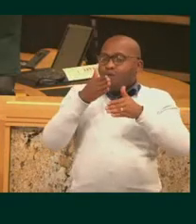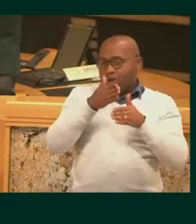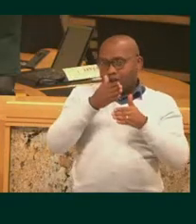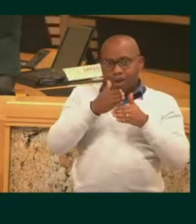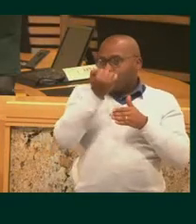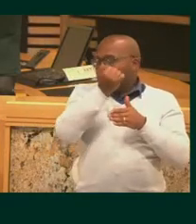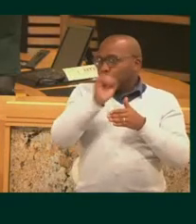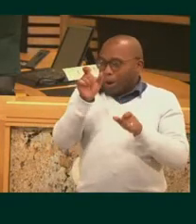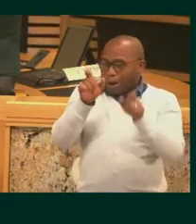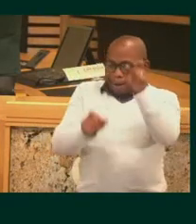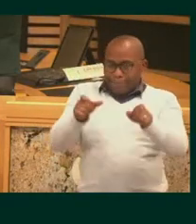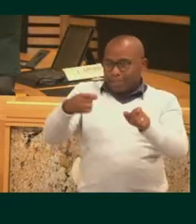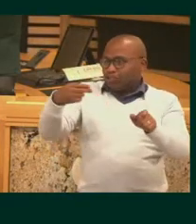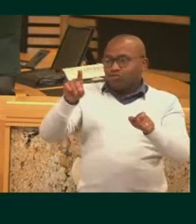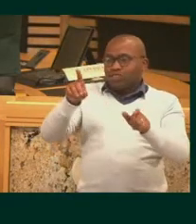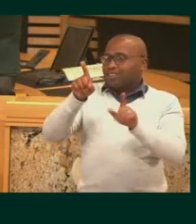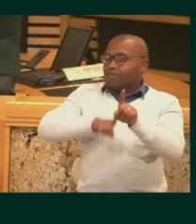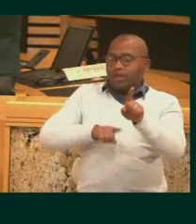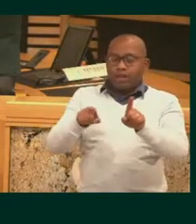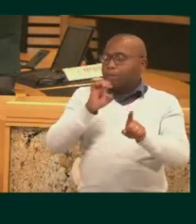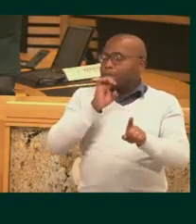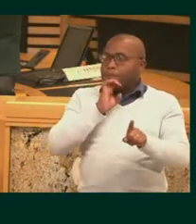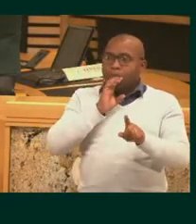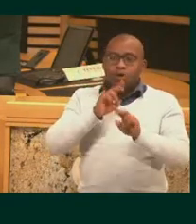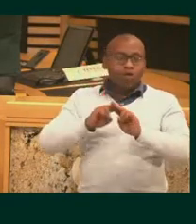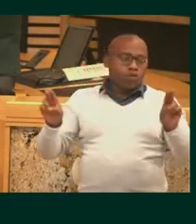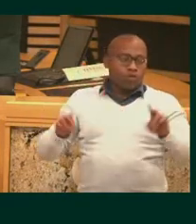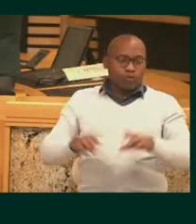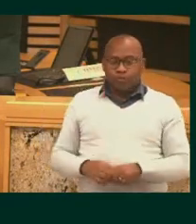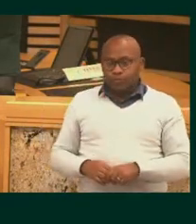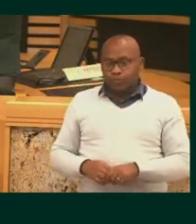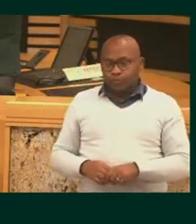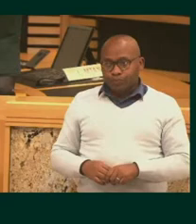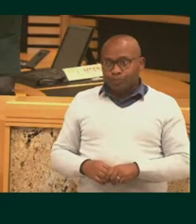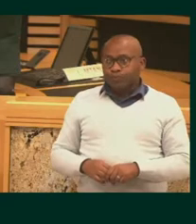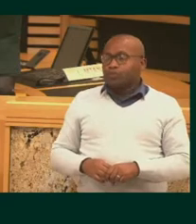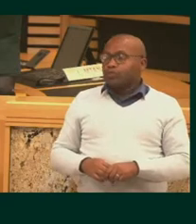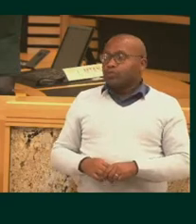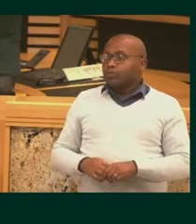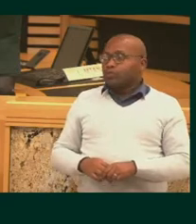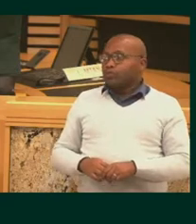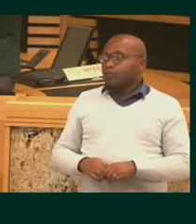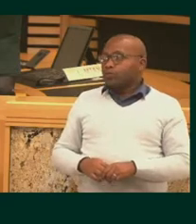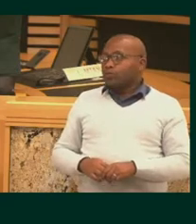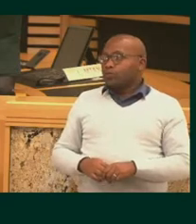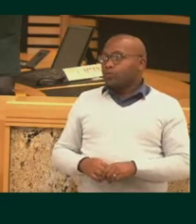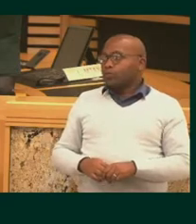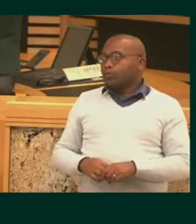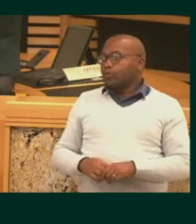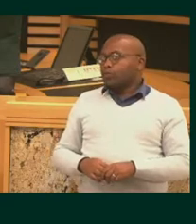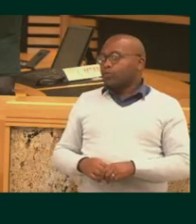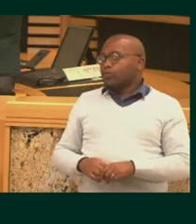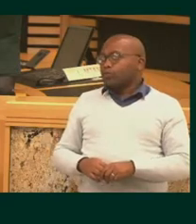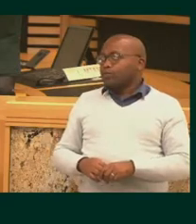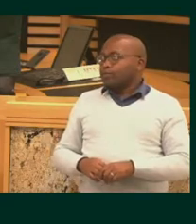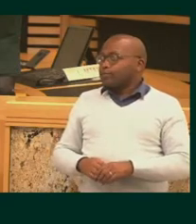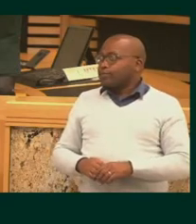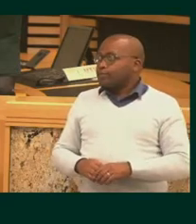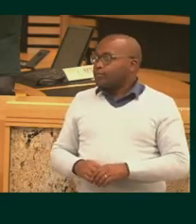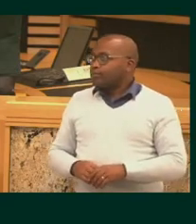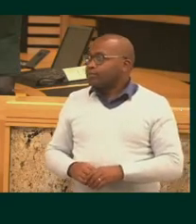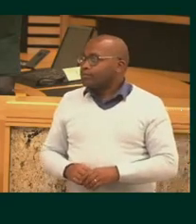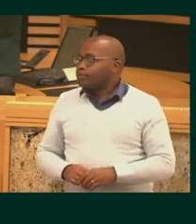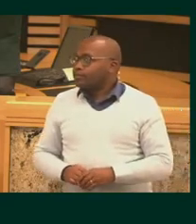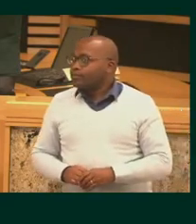NCS thank you thank you very much honorable casim question number three to honorable Premier thank you